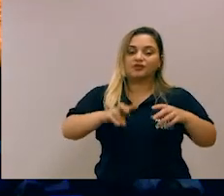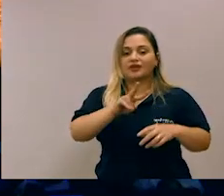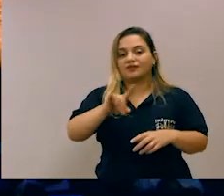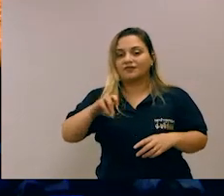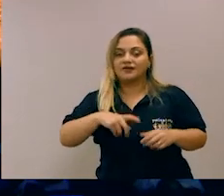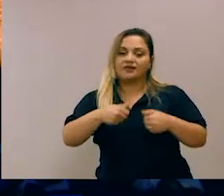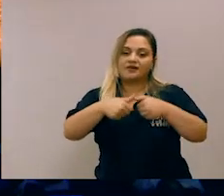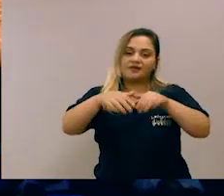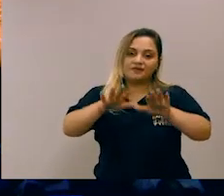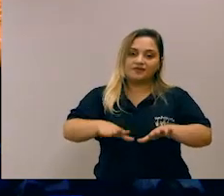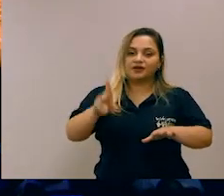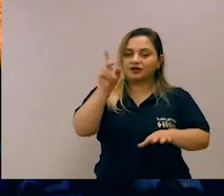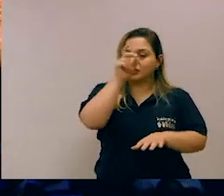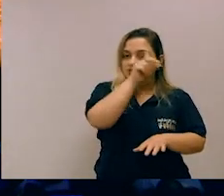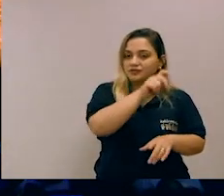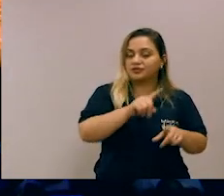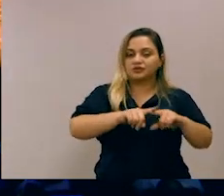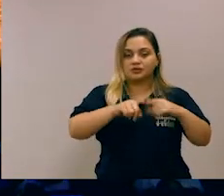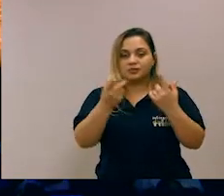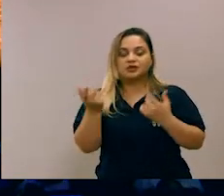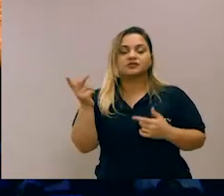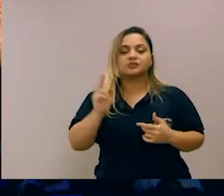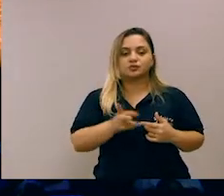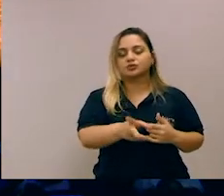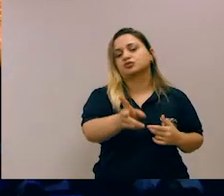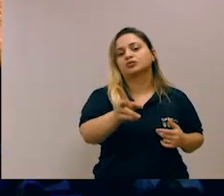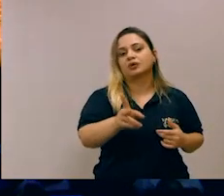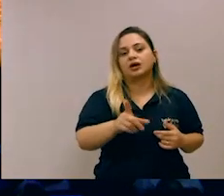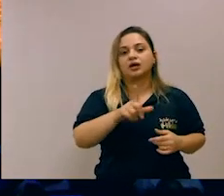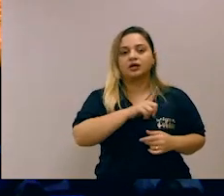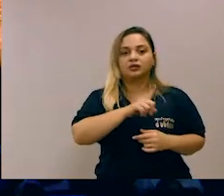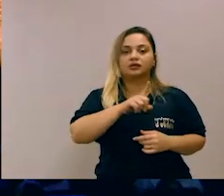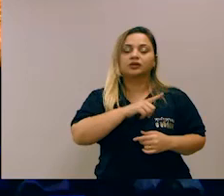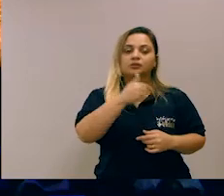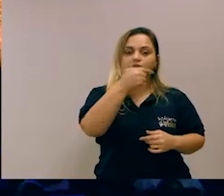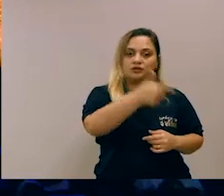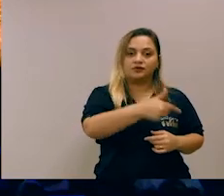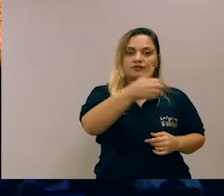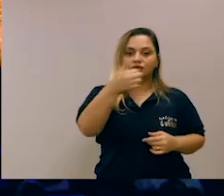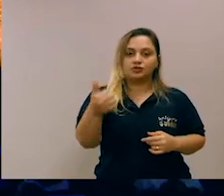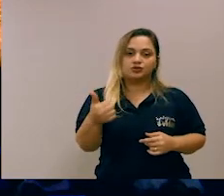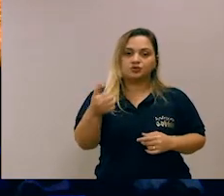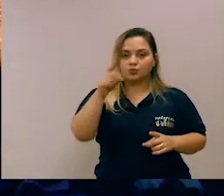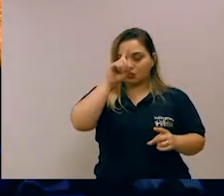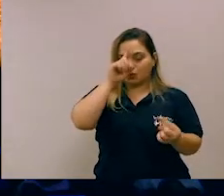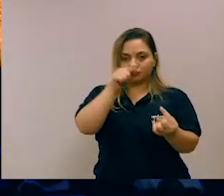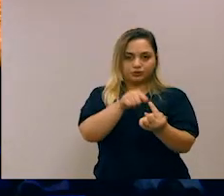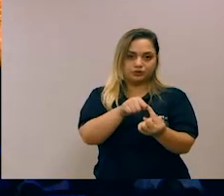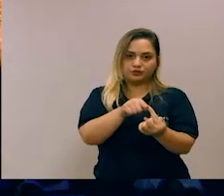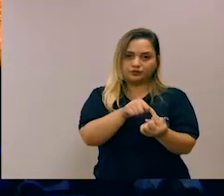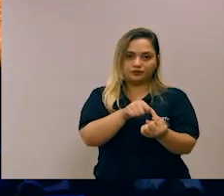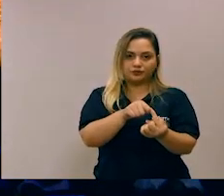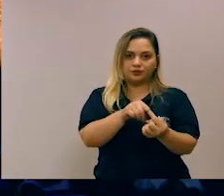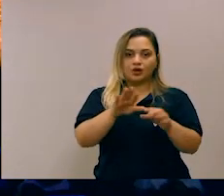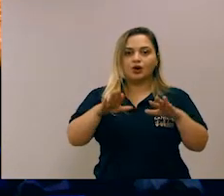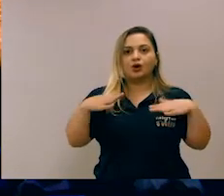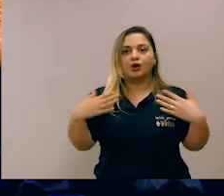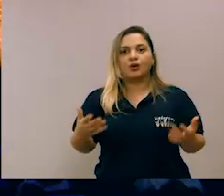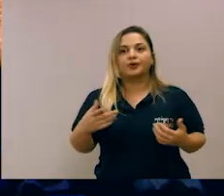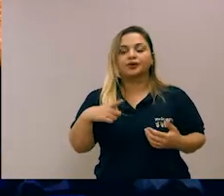finishing. Even when it starts raining, we're going to continue working. We're just going to realign the